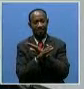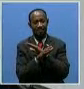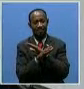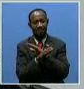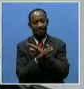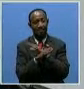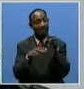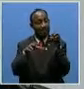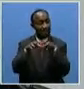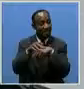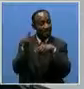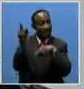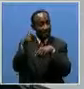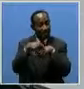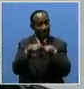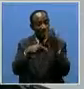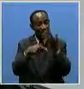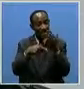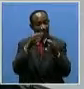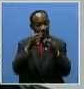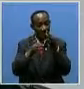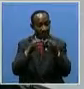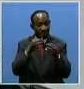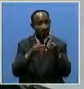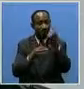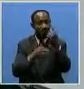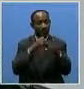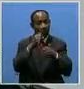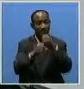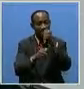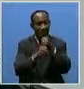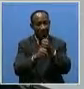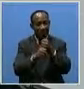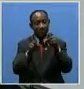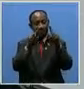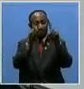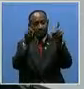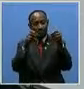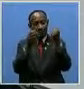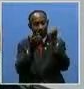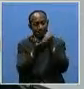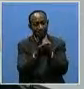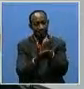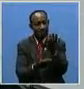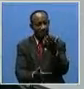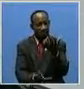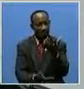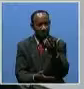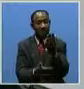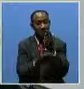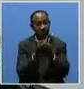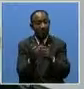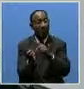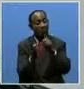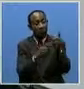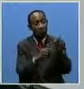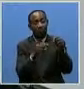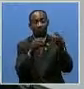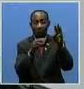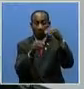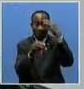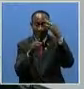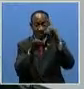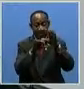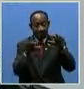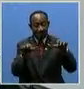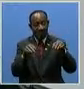But investments won't come if it takes 1 year to get a title deed. Some of you go to lands for 1 year, you don't